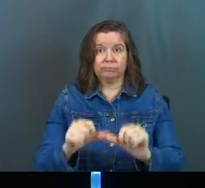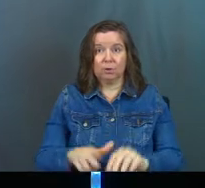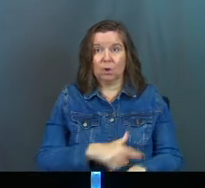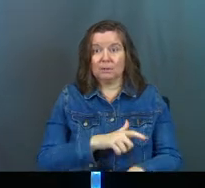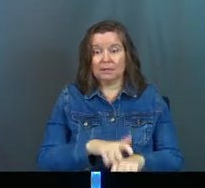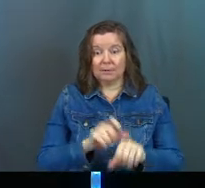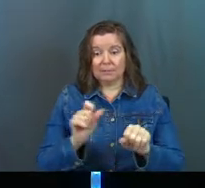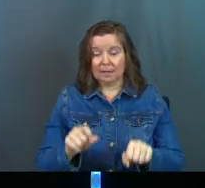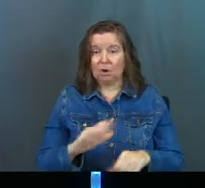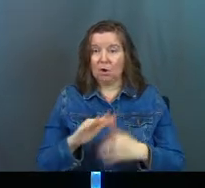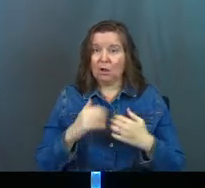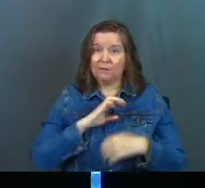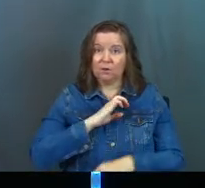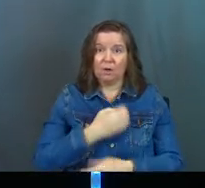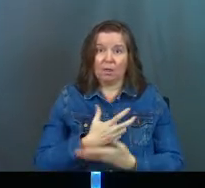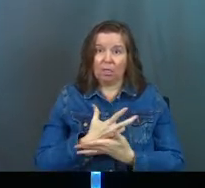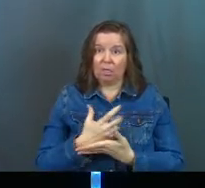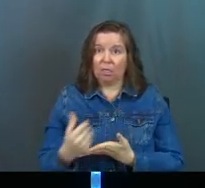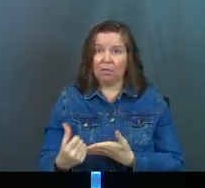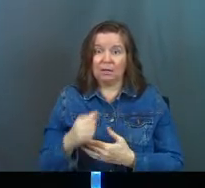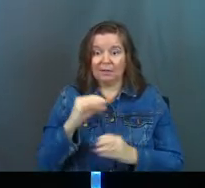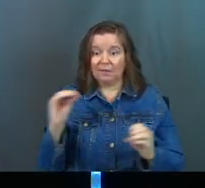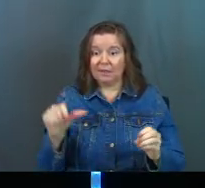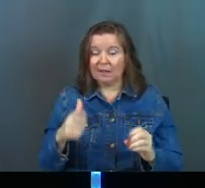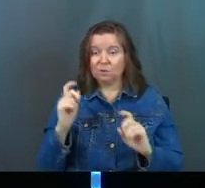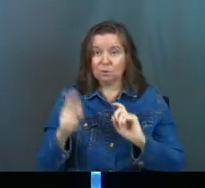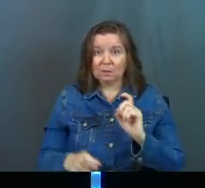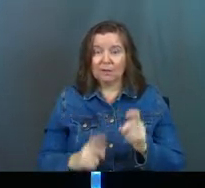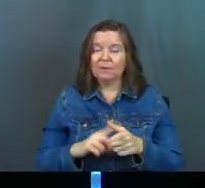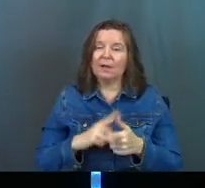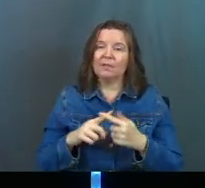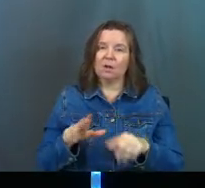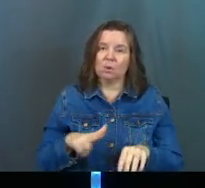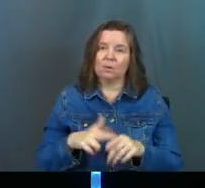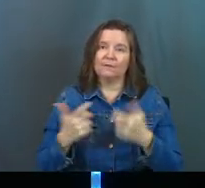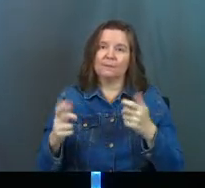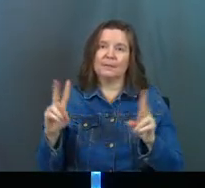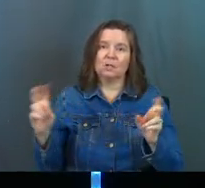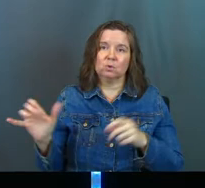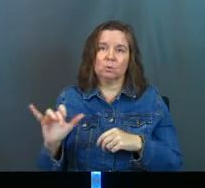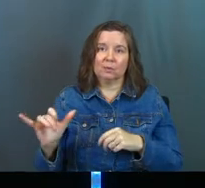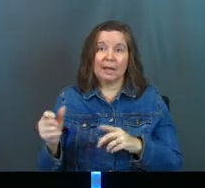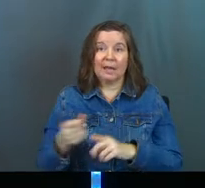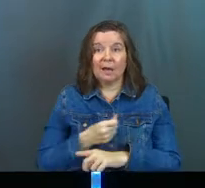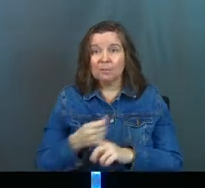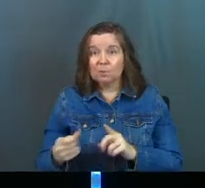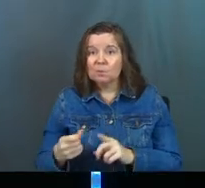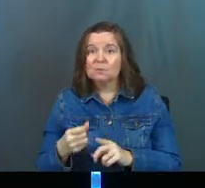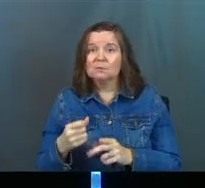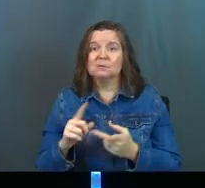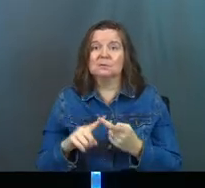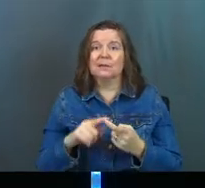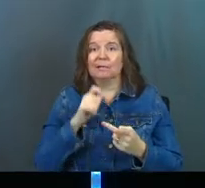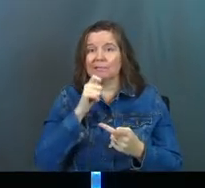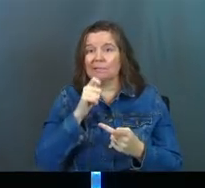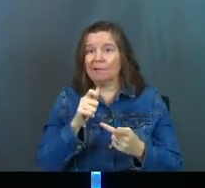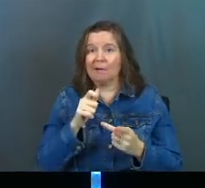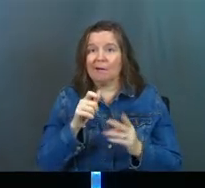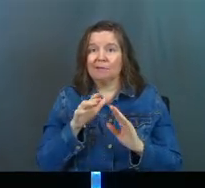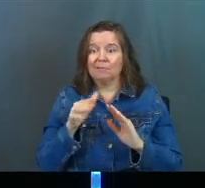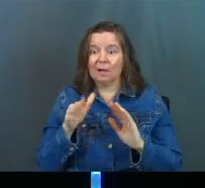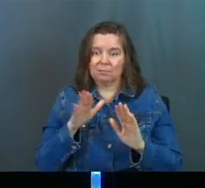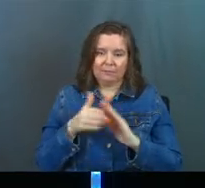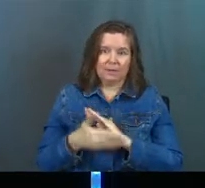right? Take all your energy away from you. You don't have anything else to give. And then, of course, you got big issues like abuse and unfaithfulness and bitterness.